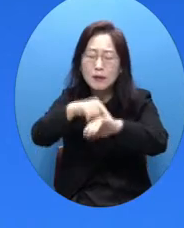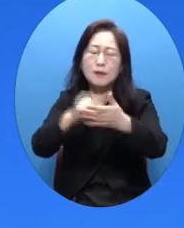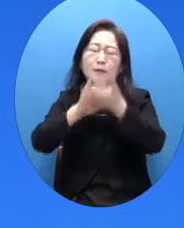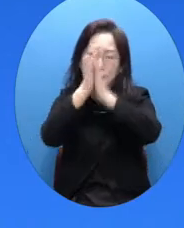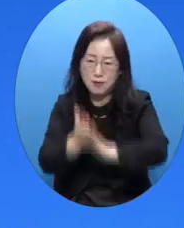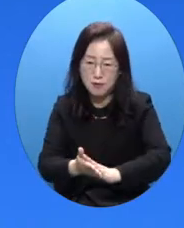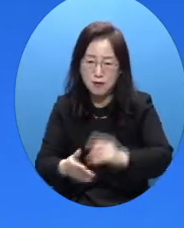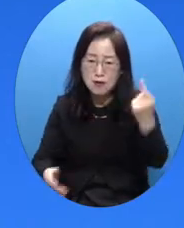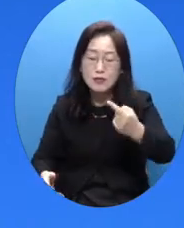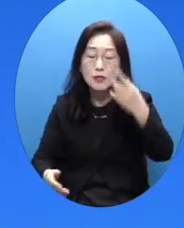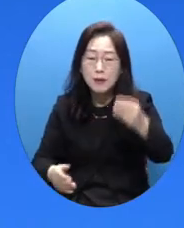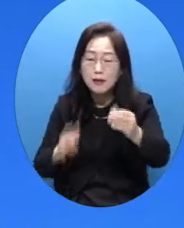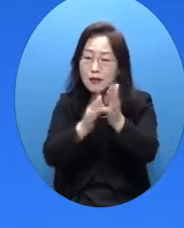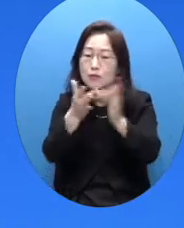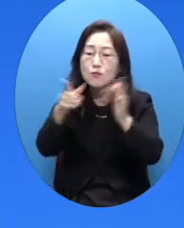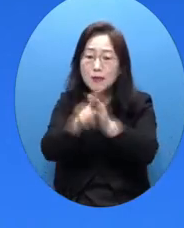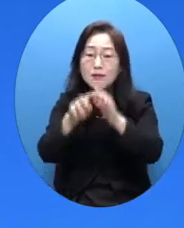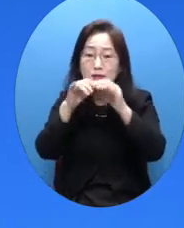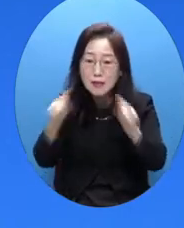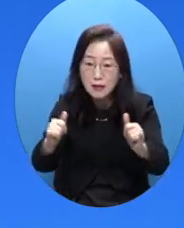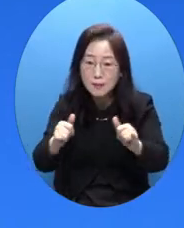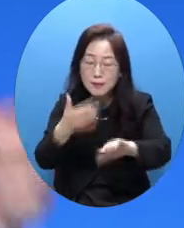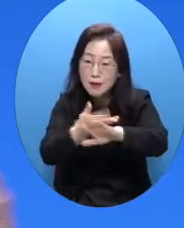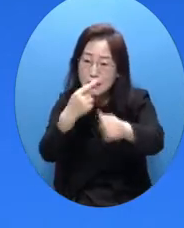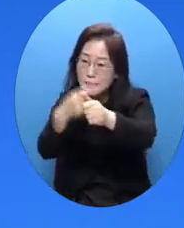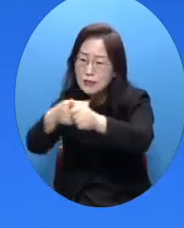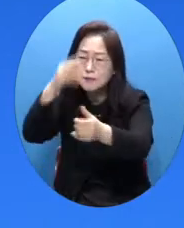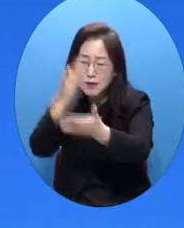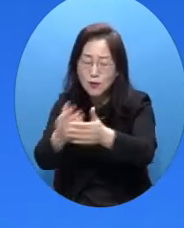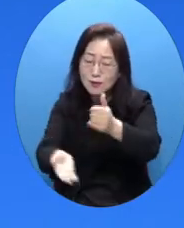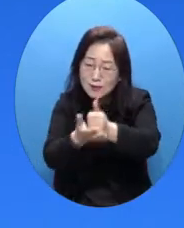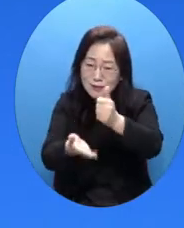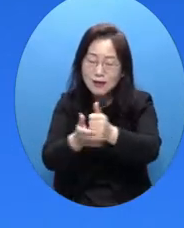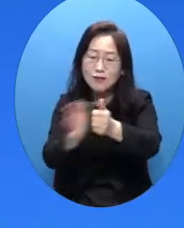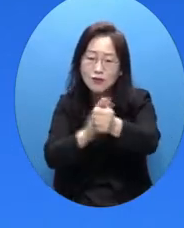criticizing once but he didn't criticize me back